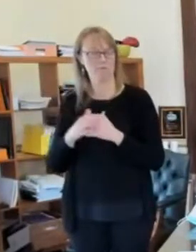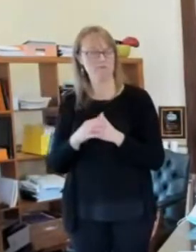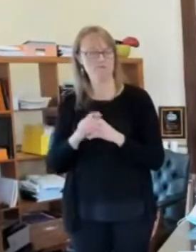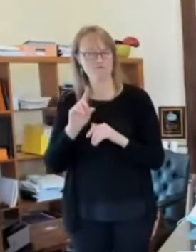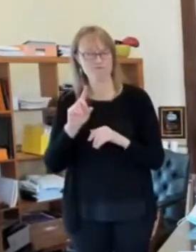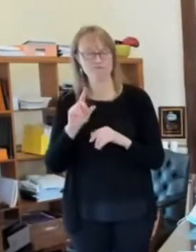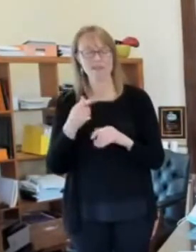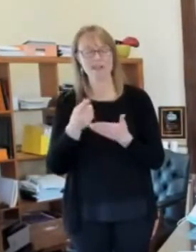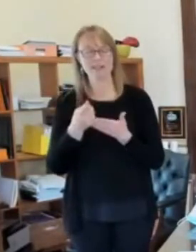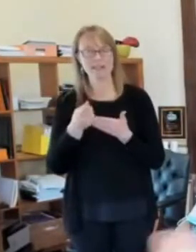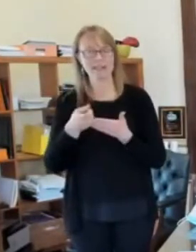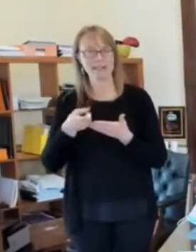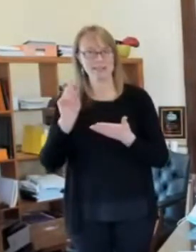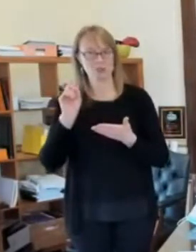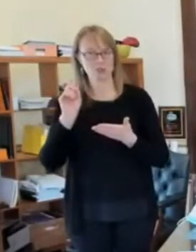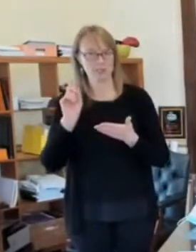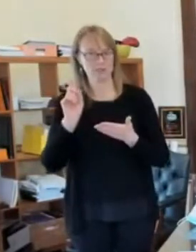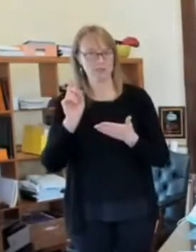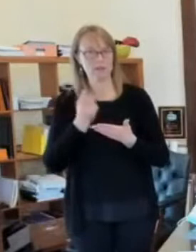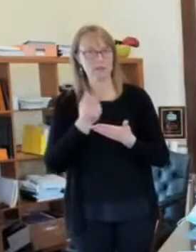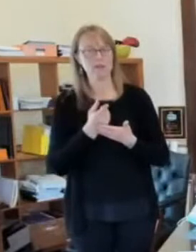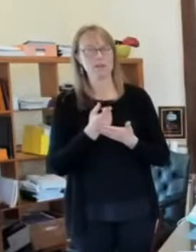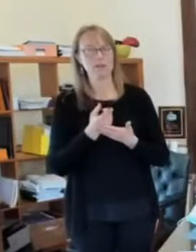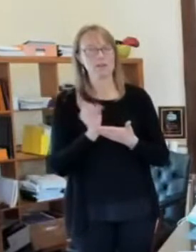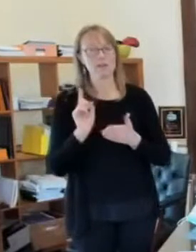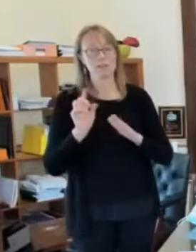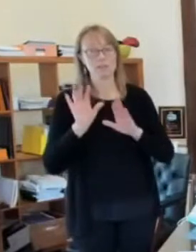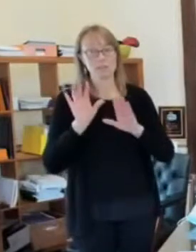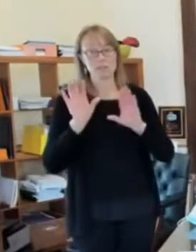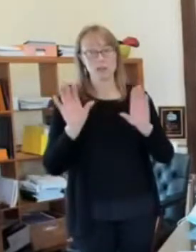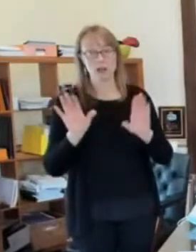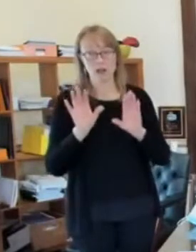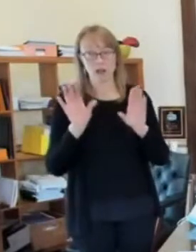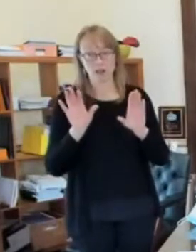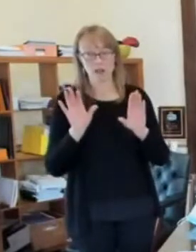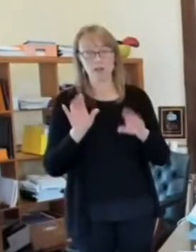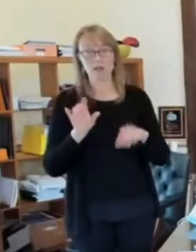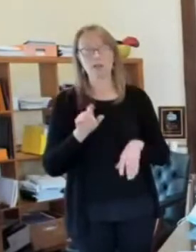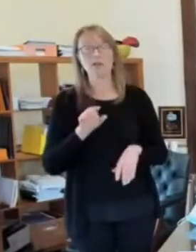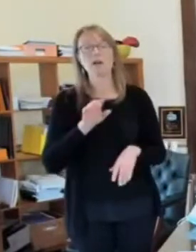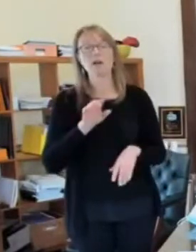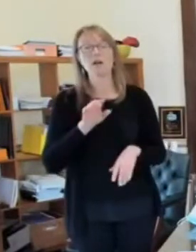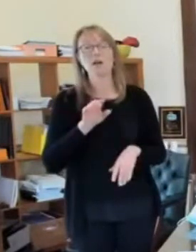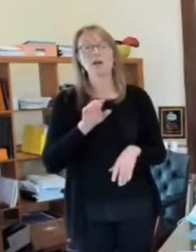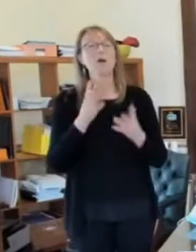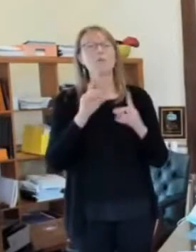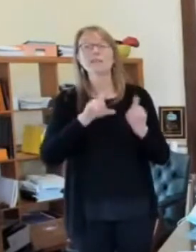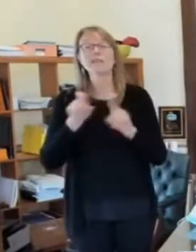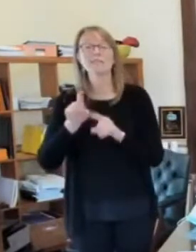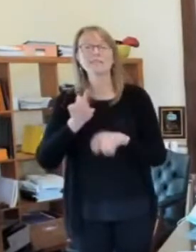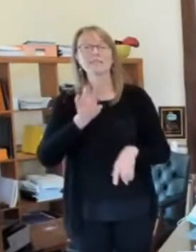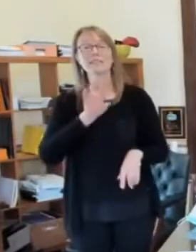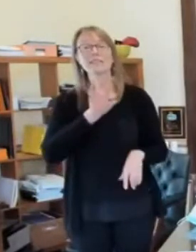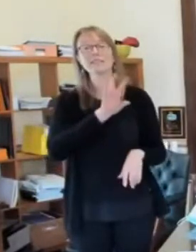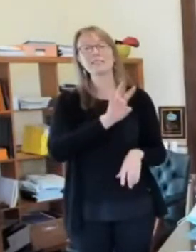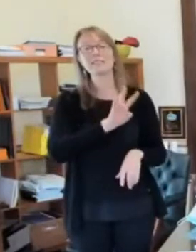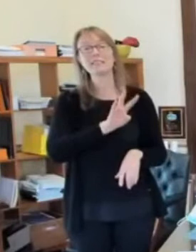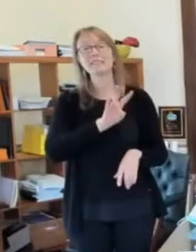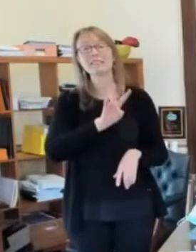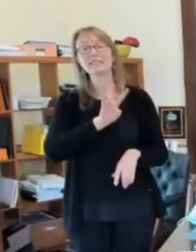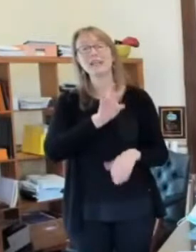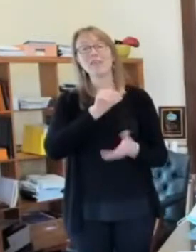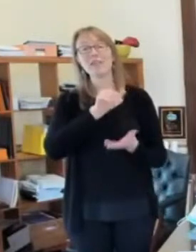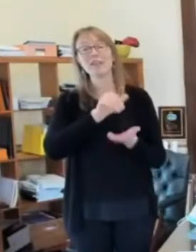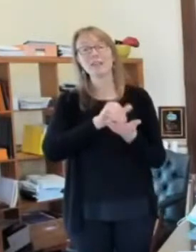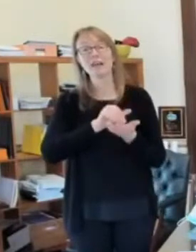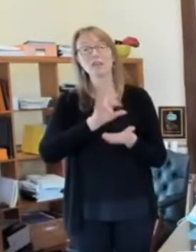rate, the week ended last Sunday, we had done 7,700 tests. That week. The week